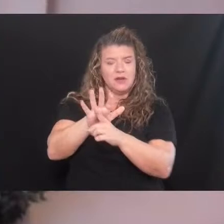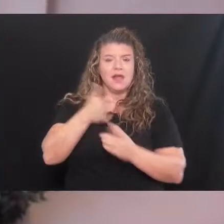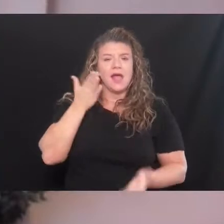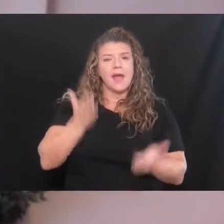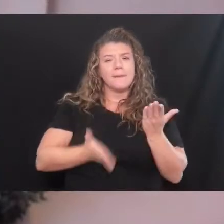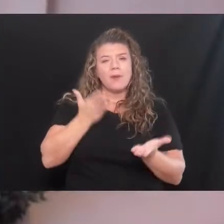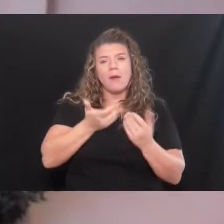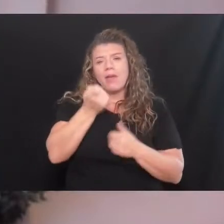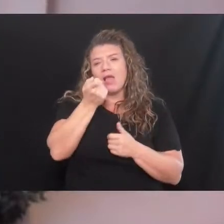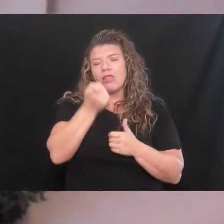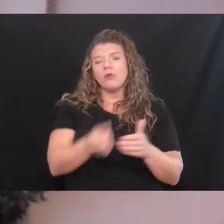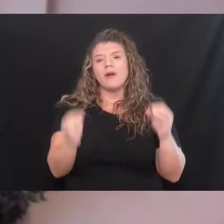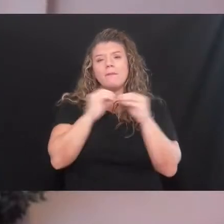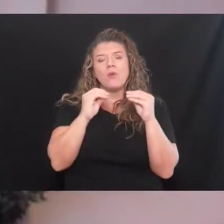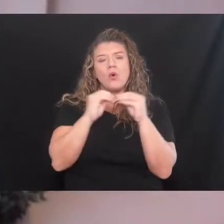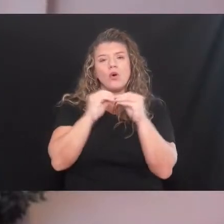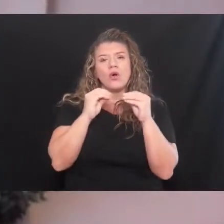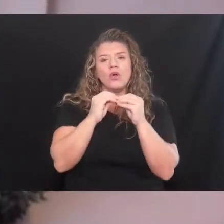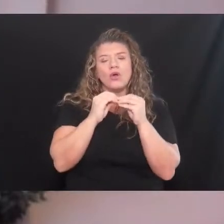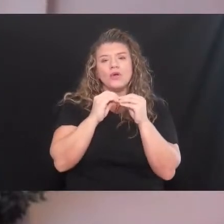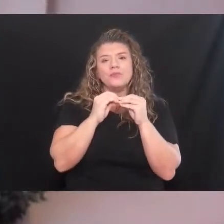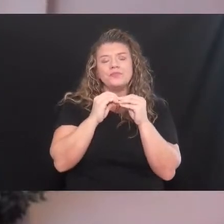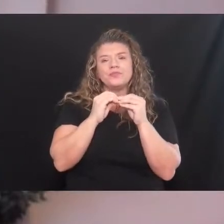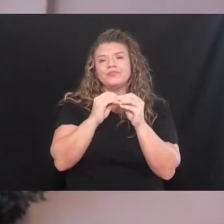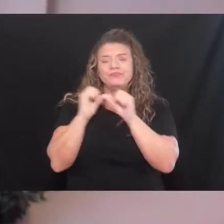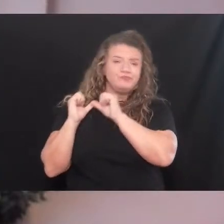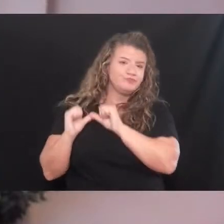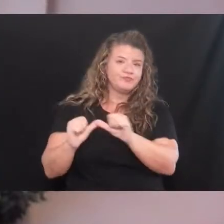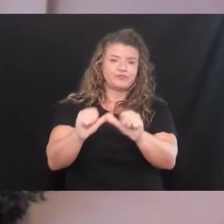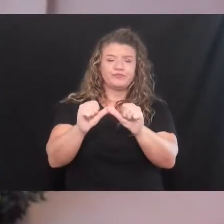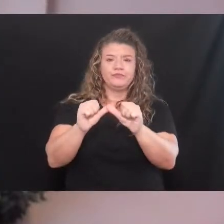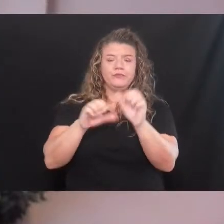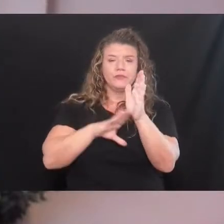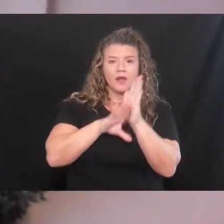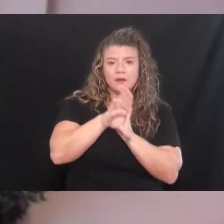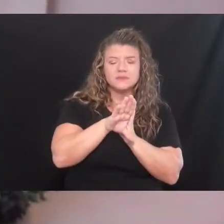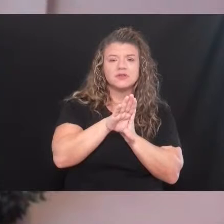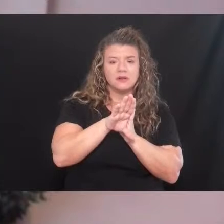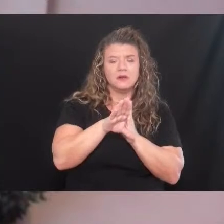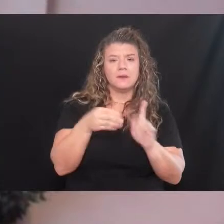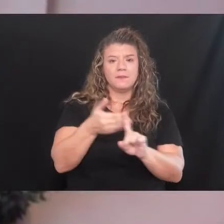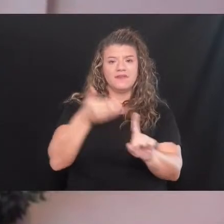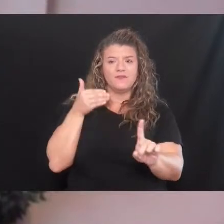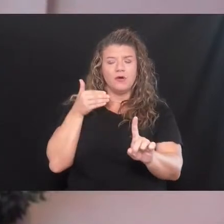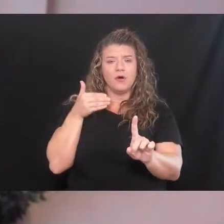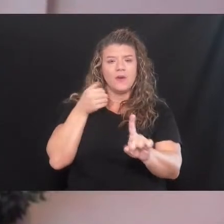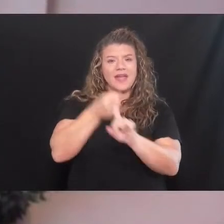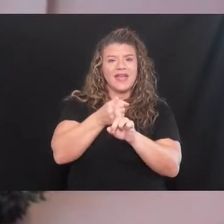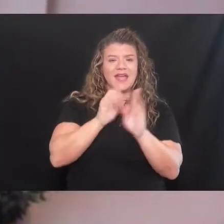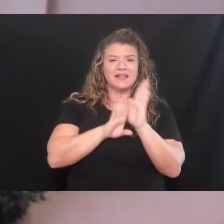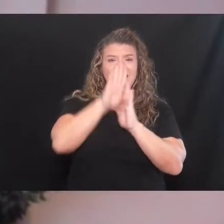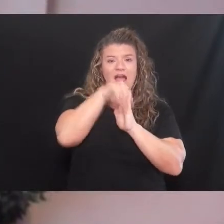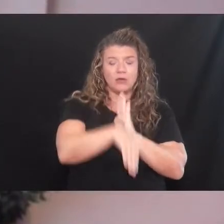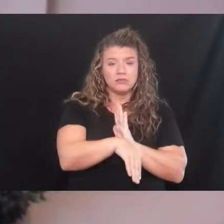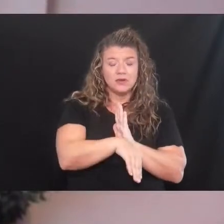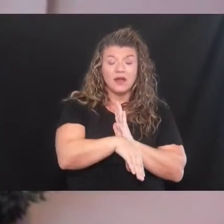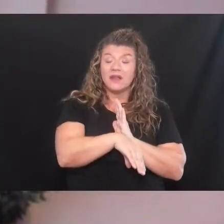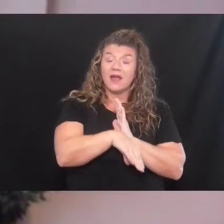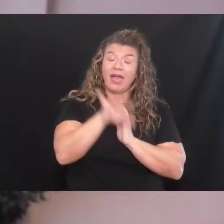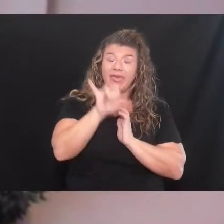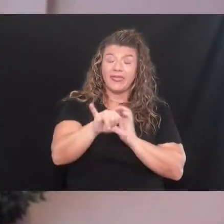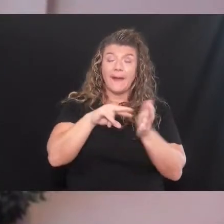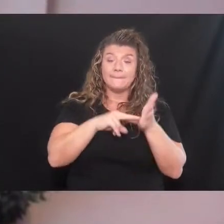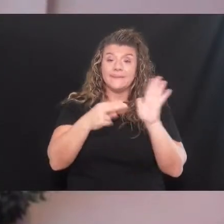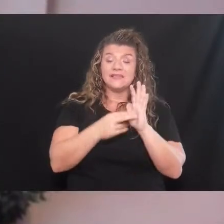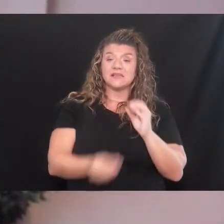a bit more of a prolonged sort of upslope and before we get to the downslope, which makes it even more important